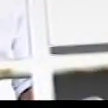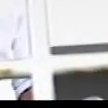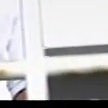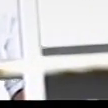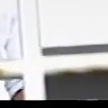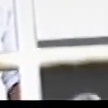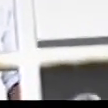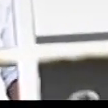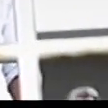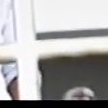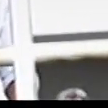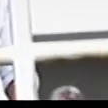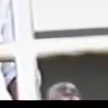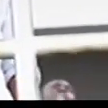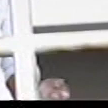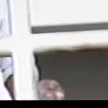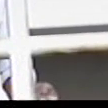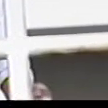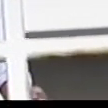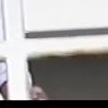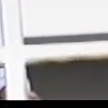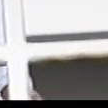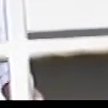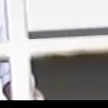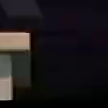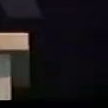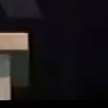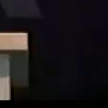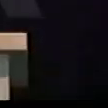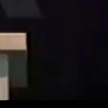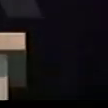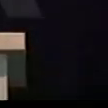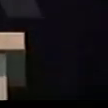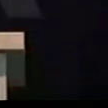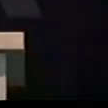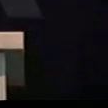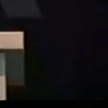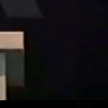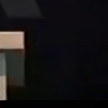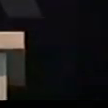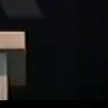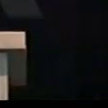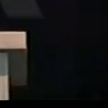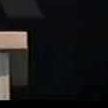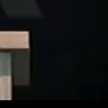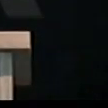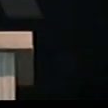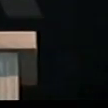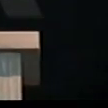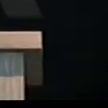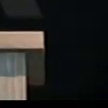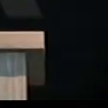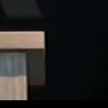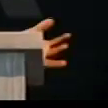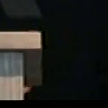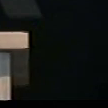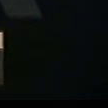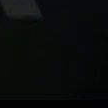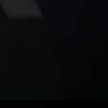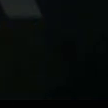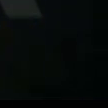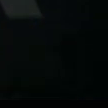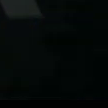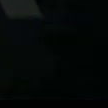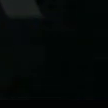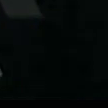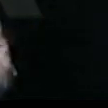Speak the word only, and my servant shall be healed. Any part